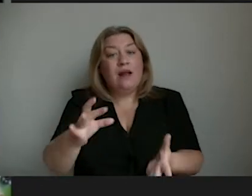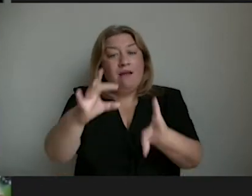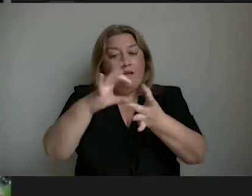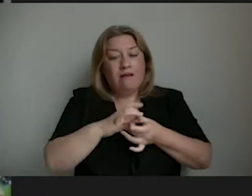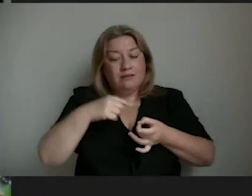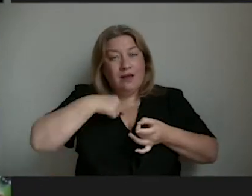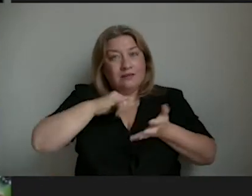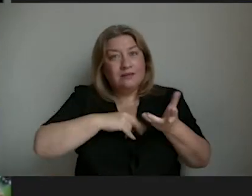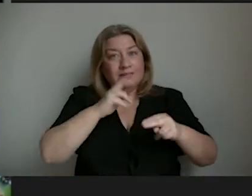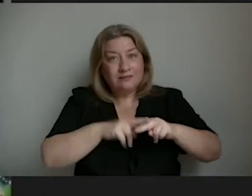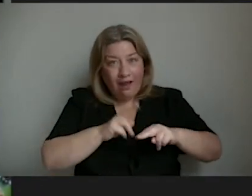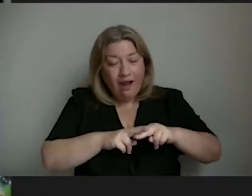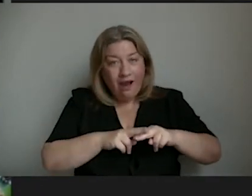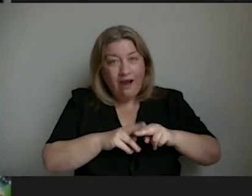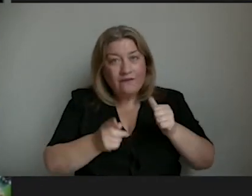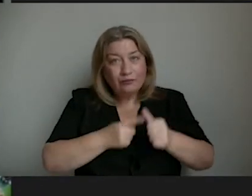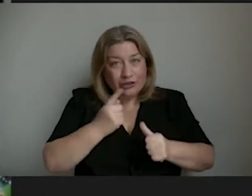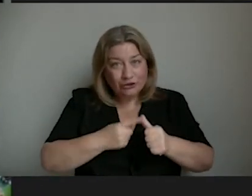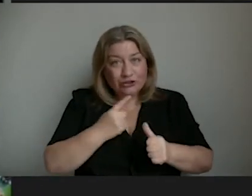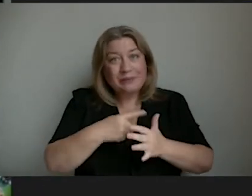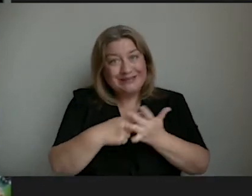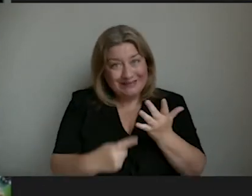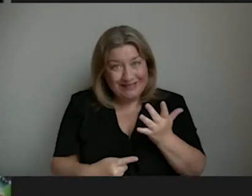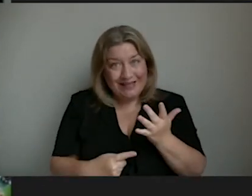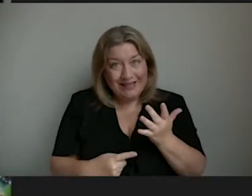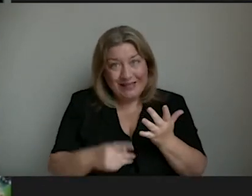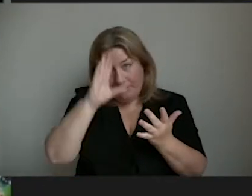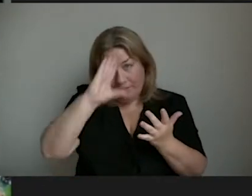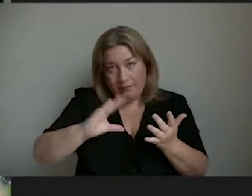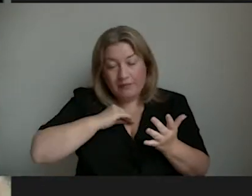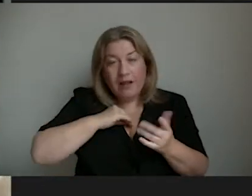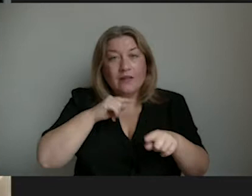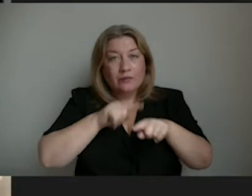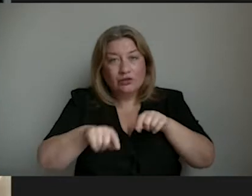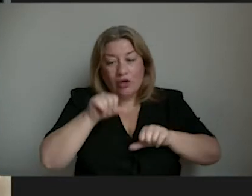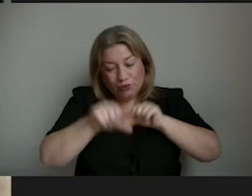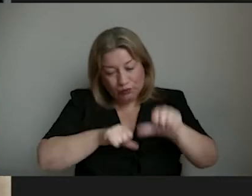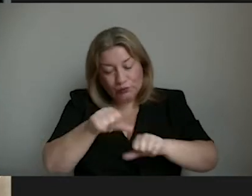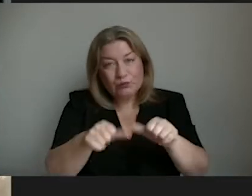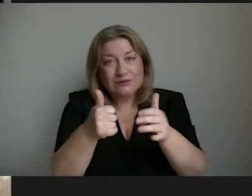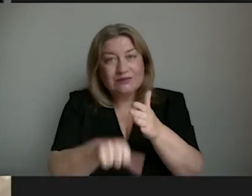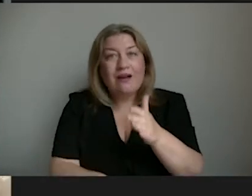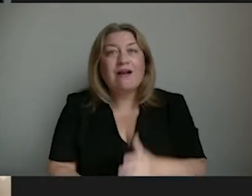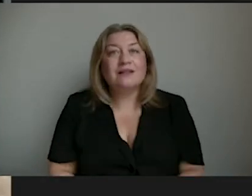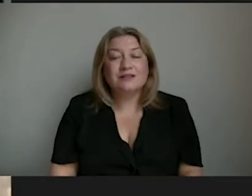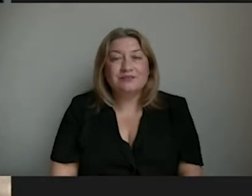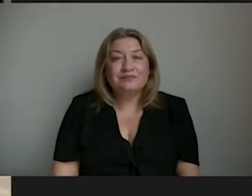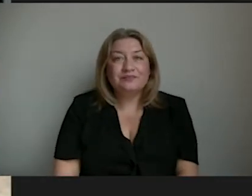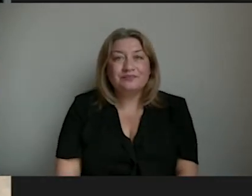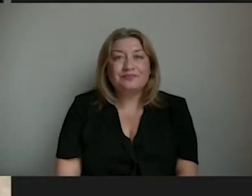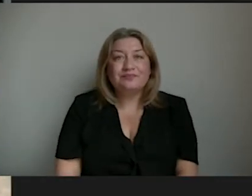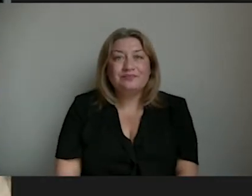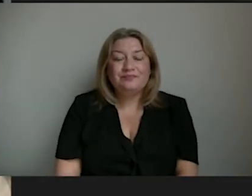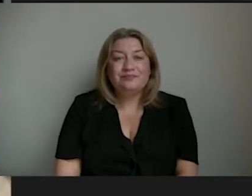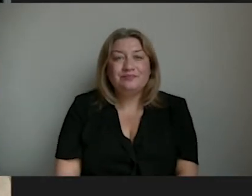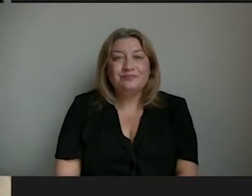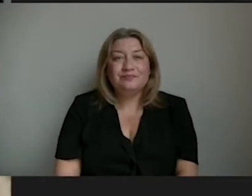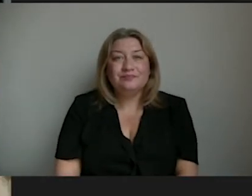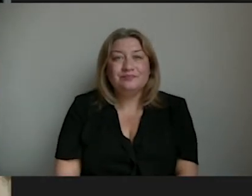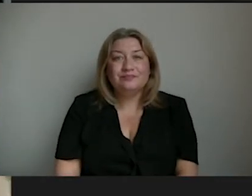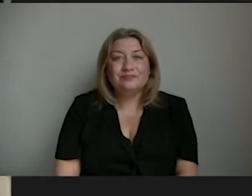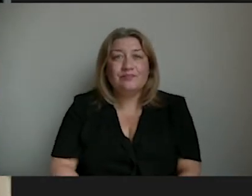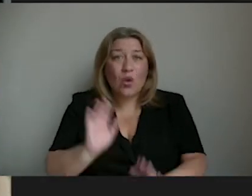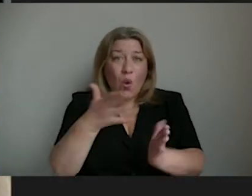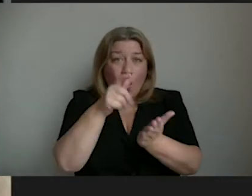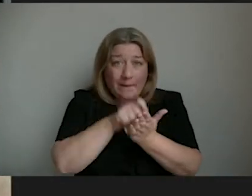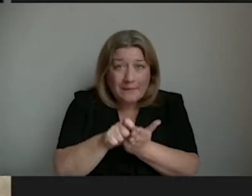touch with your employer and sort the rest out for you. So if you do have your own employer, that is absolutely fine. Just let us know.